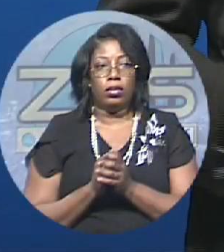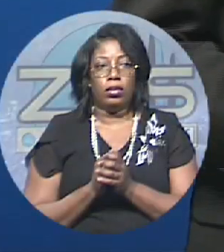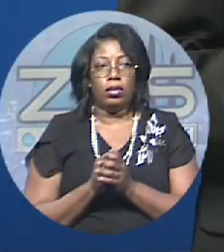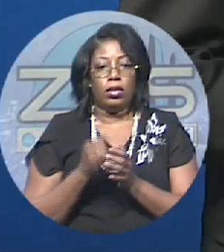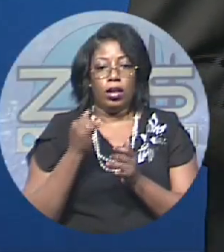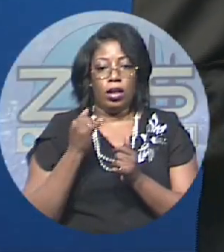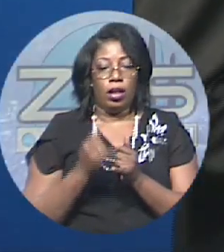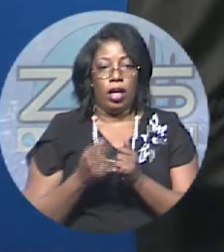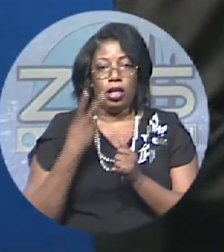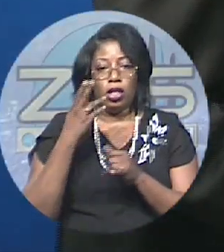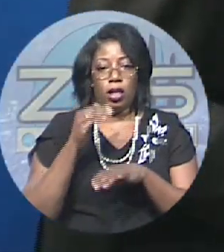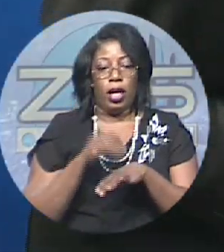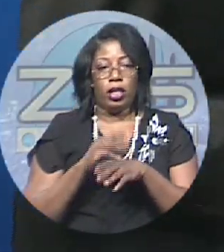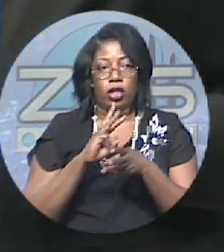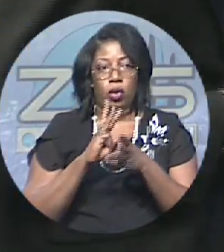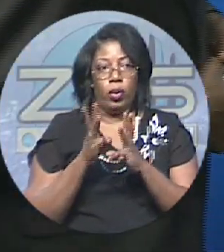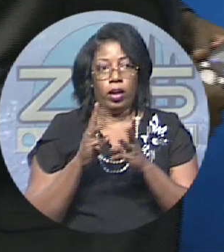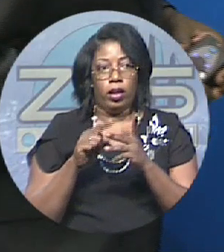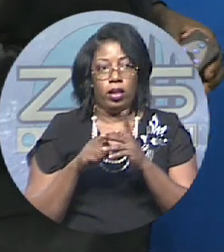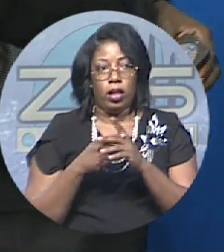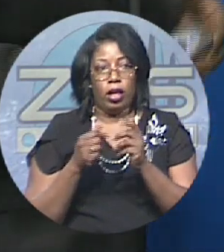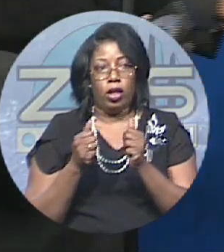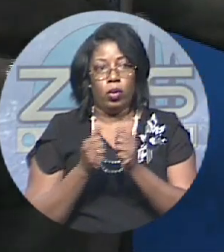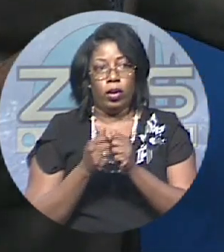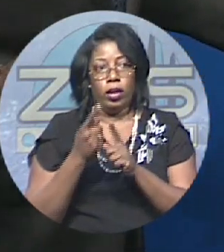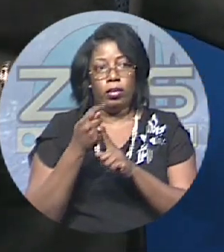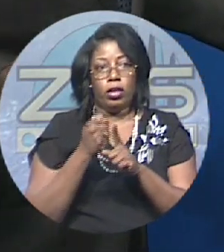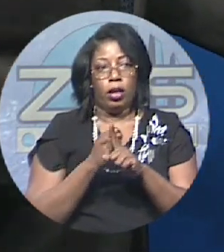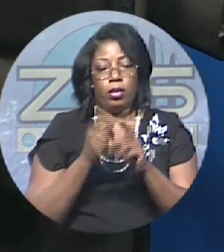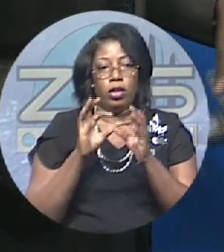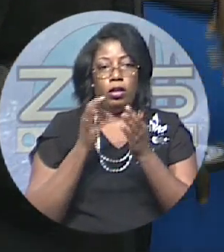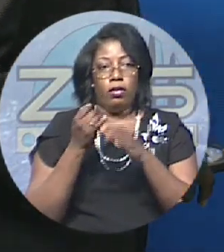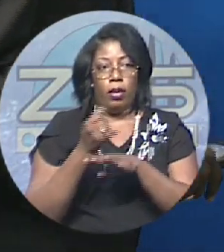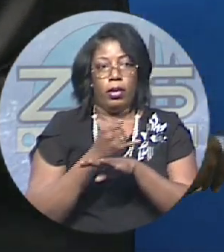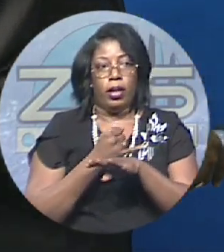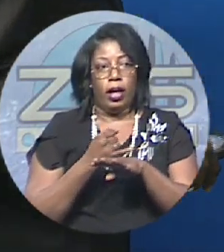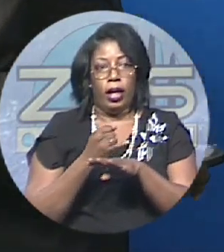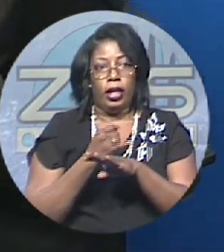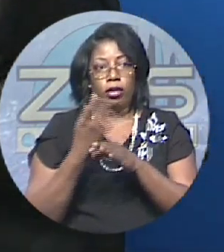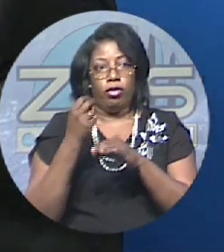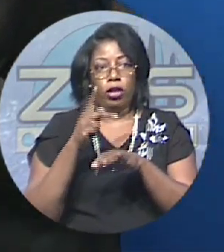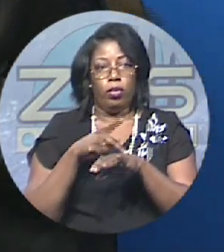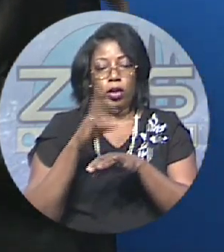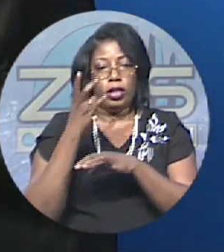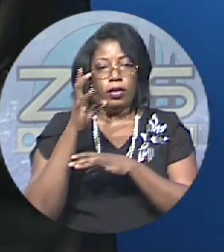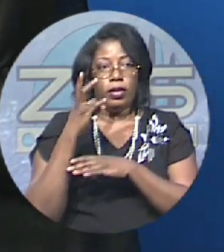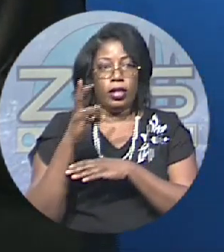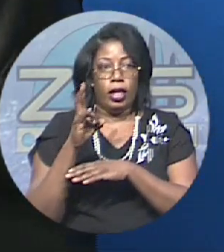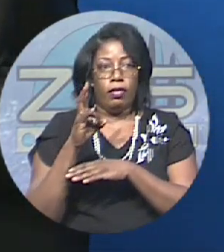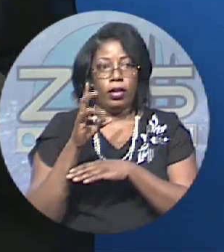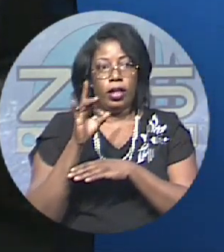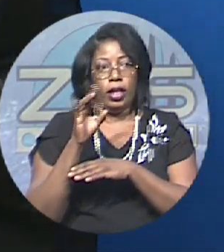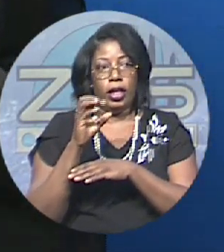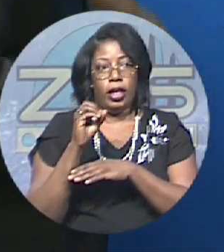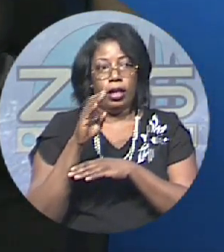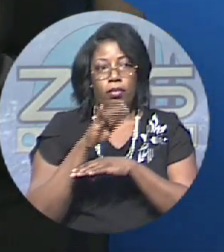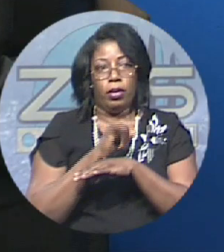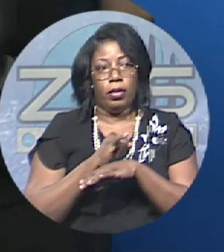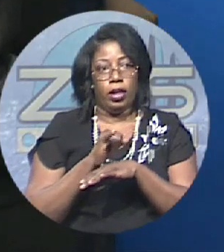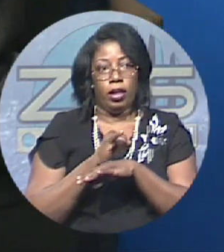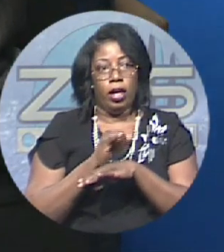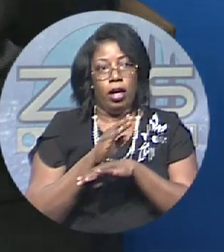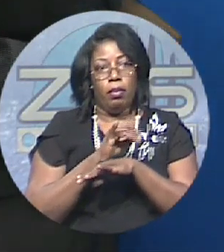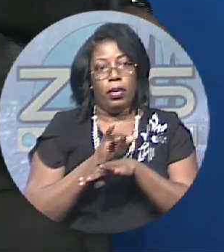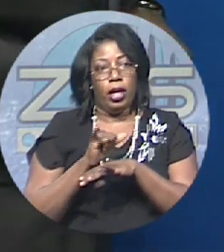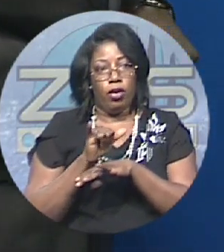In our final look at what we're going to get you started off with, some temperatures around the Family of Islands. Freeport 77, 80 degrees in Bimini, the Berry